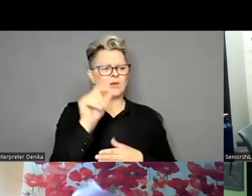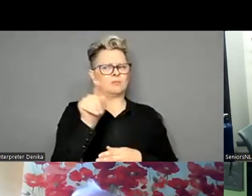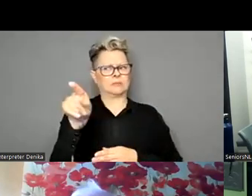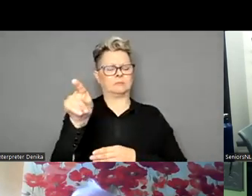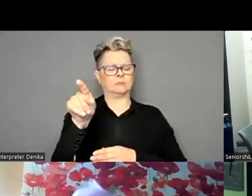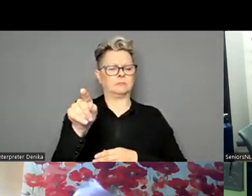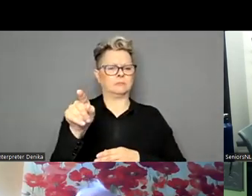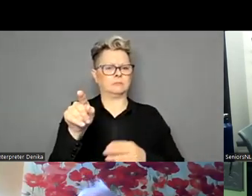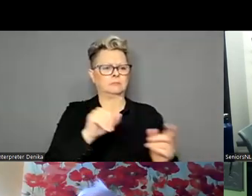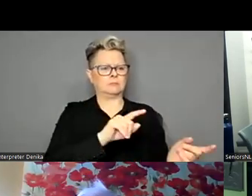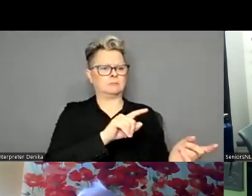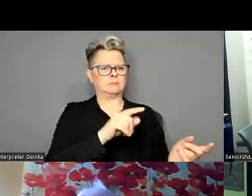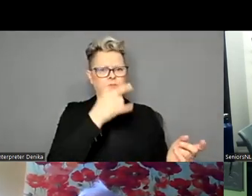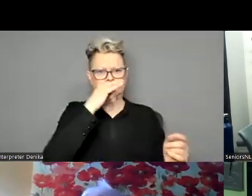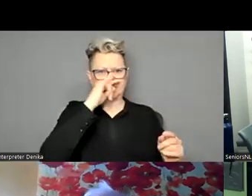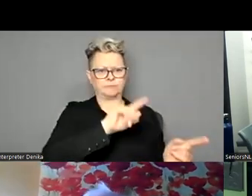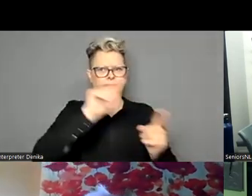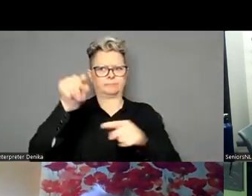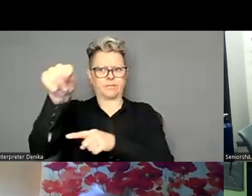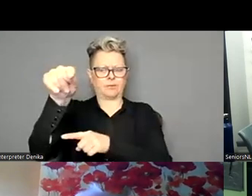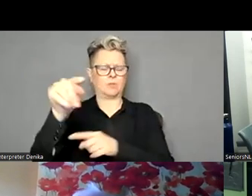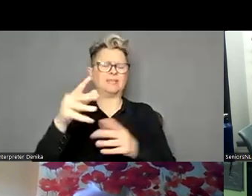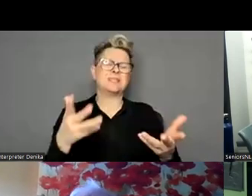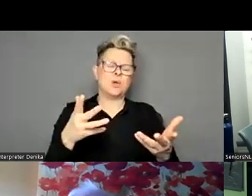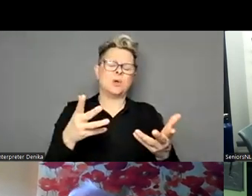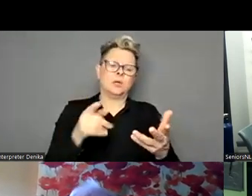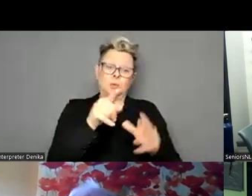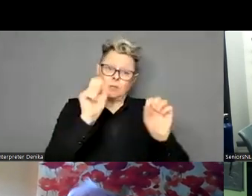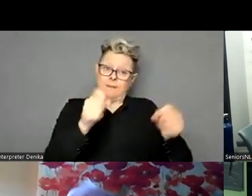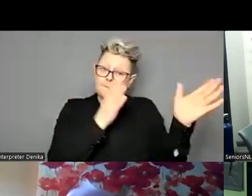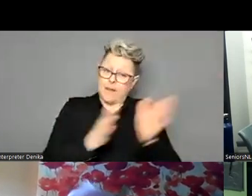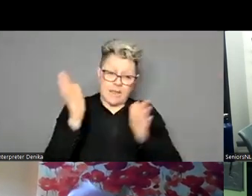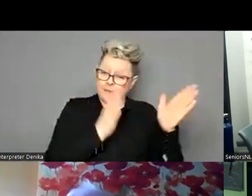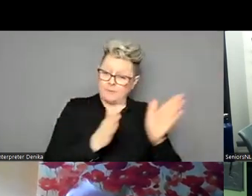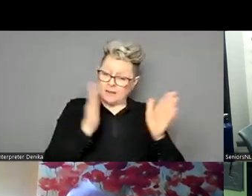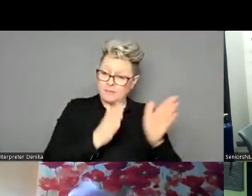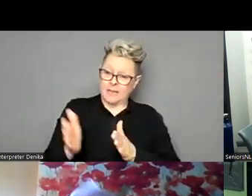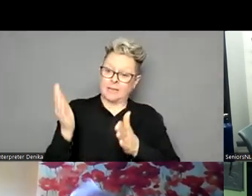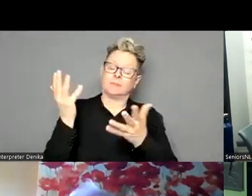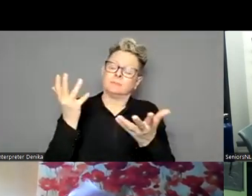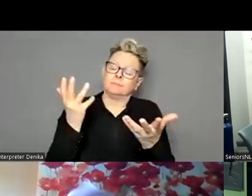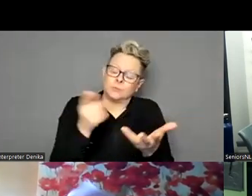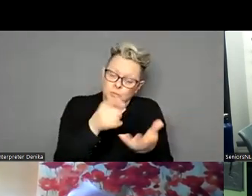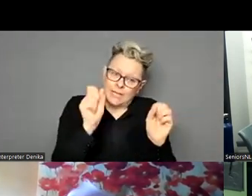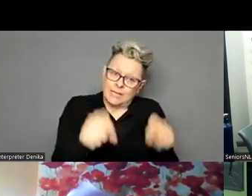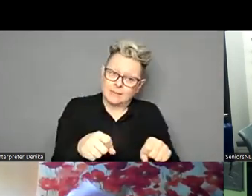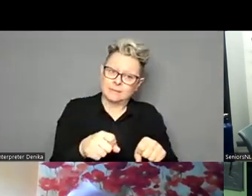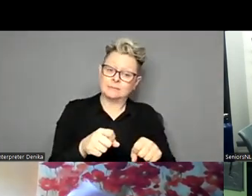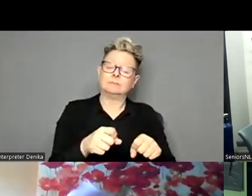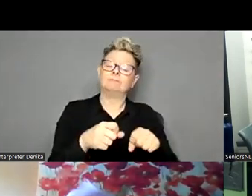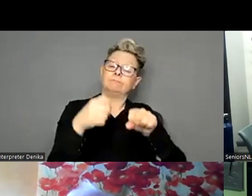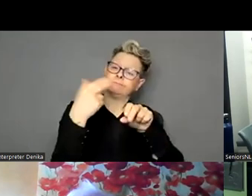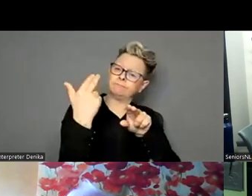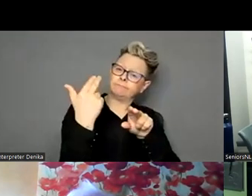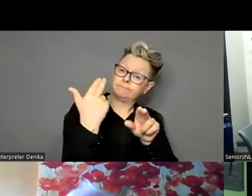much control you have in that scenario, but you can certainly do a lot of planning to make things easier. And you can name the person that you think would